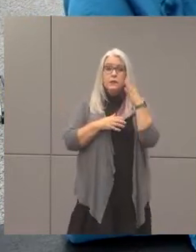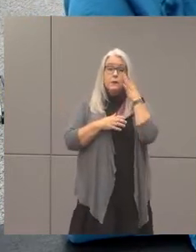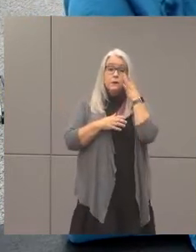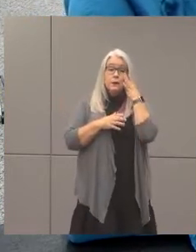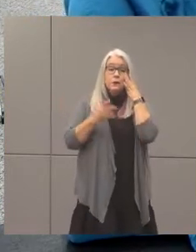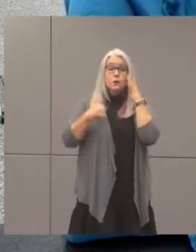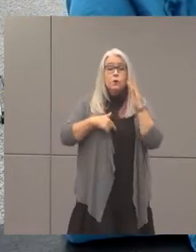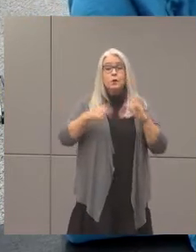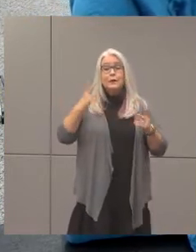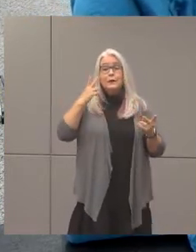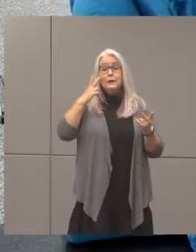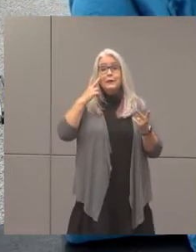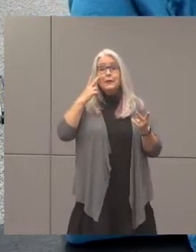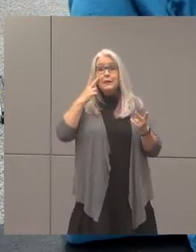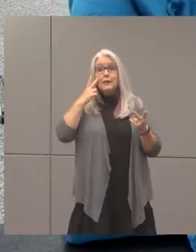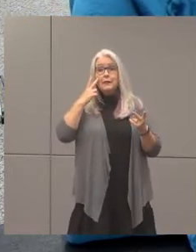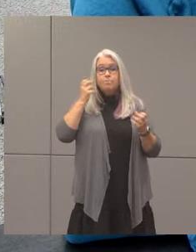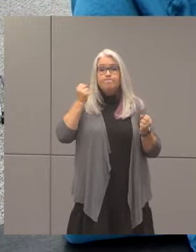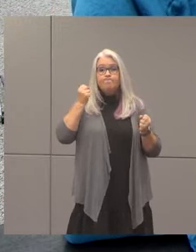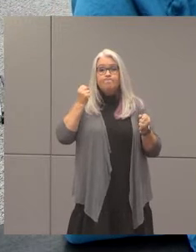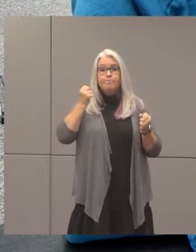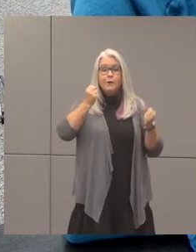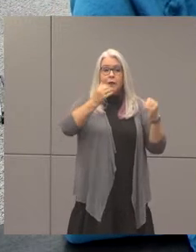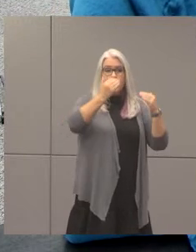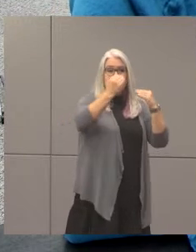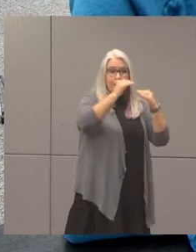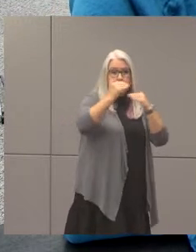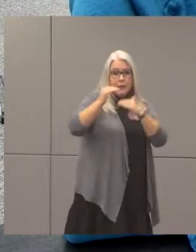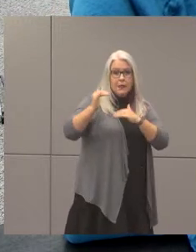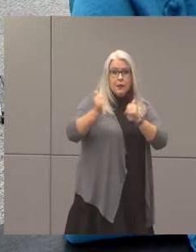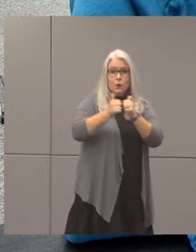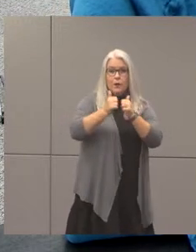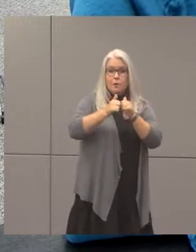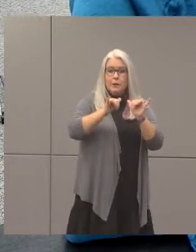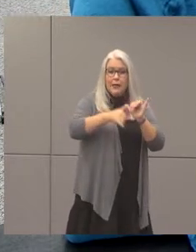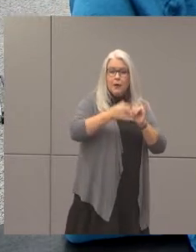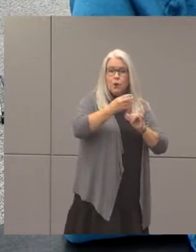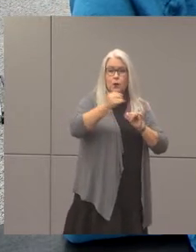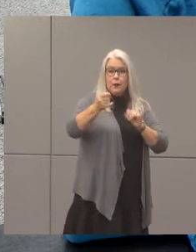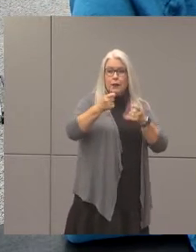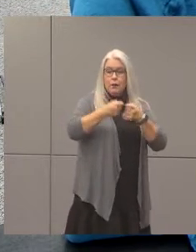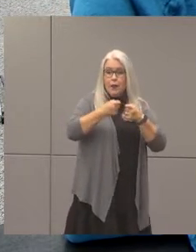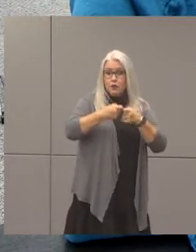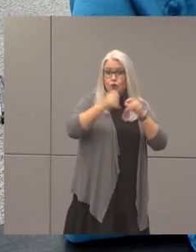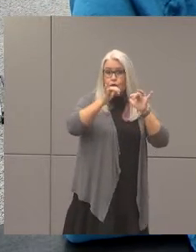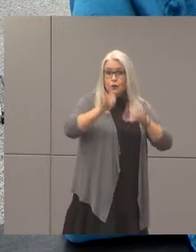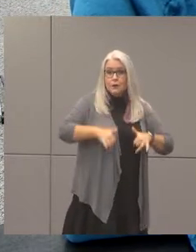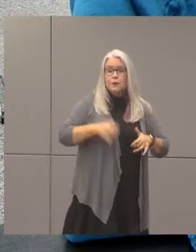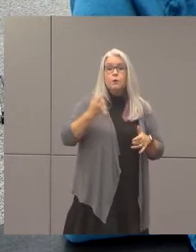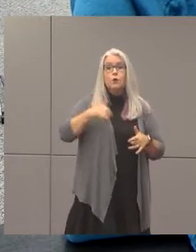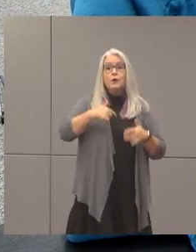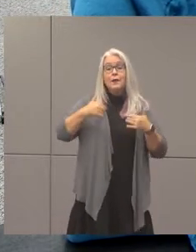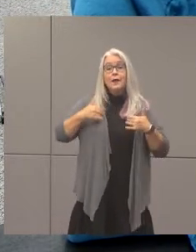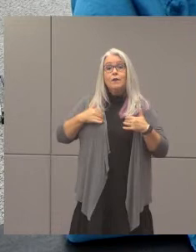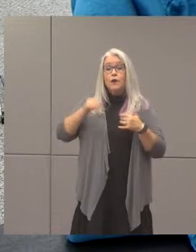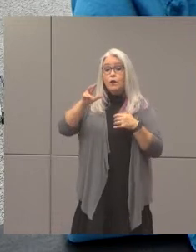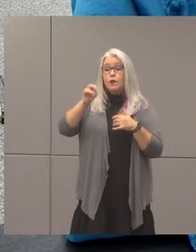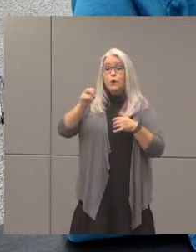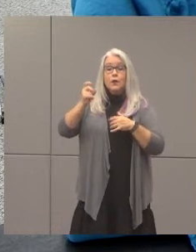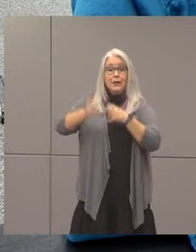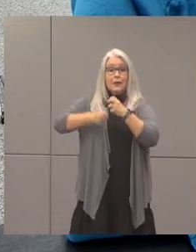we see it's limited by the mechanical and electrical systems typically, and normally the equipment that put in has a 30-year service